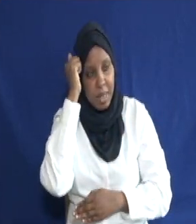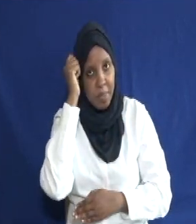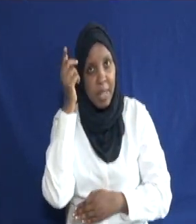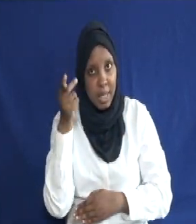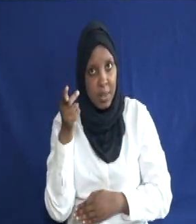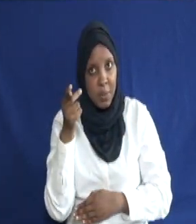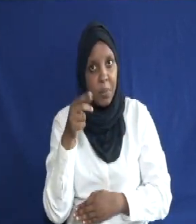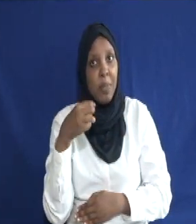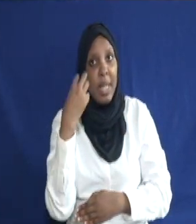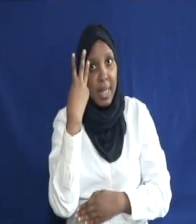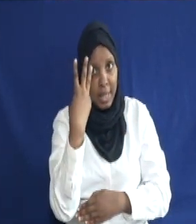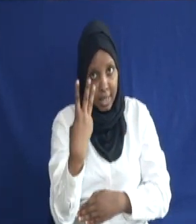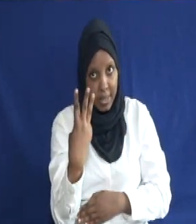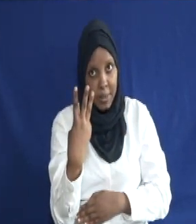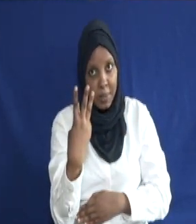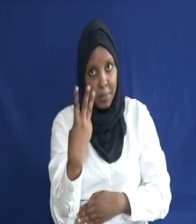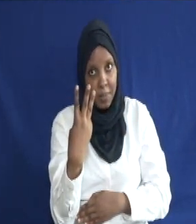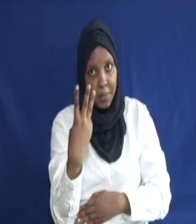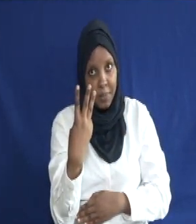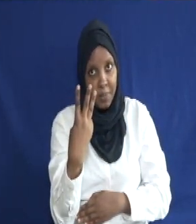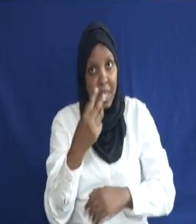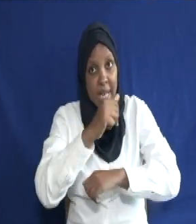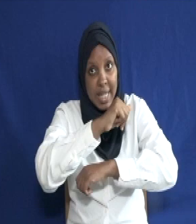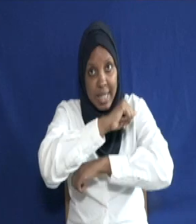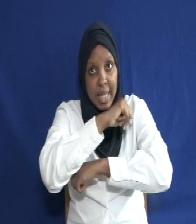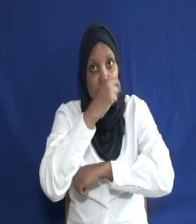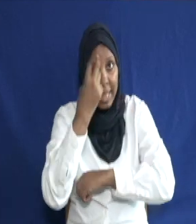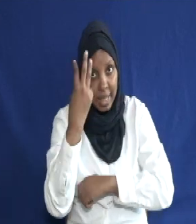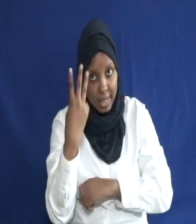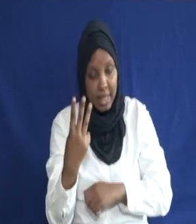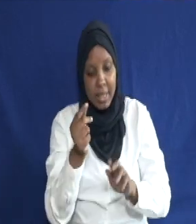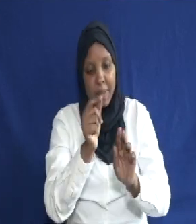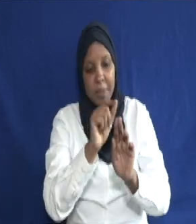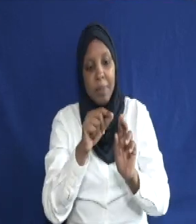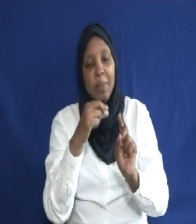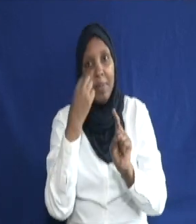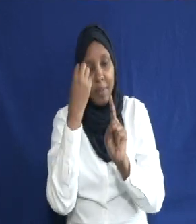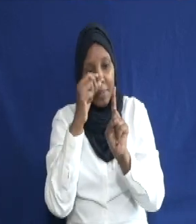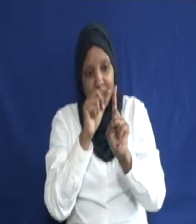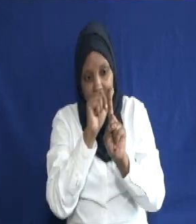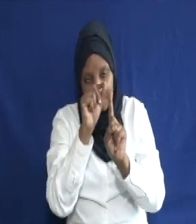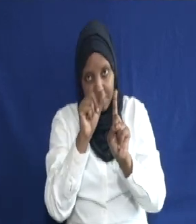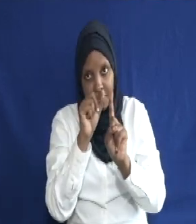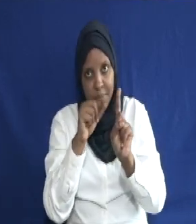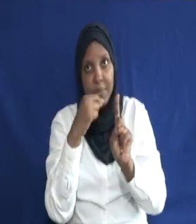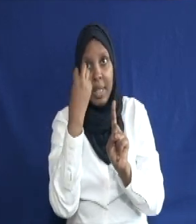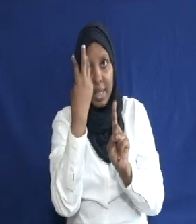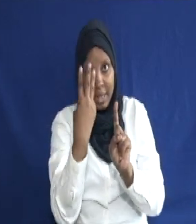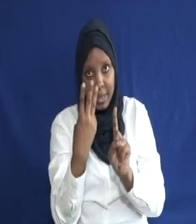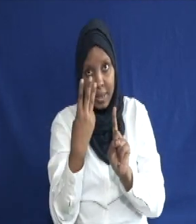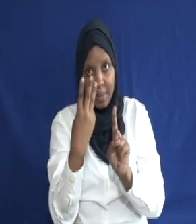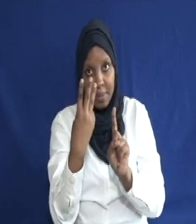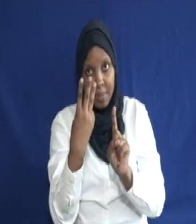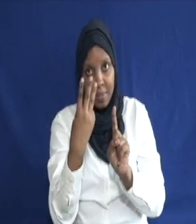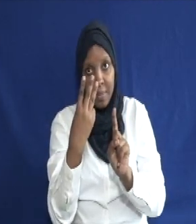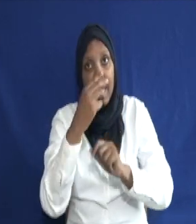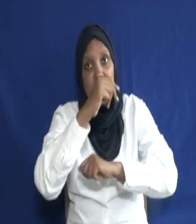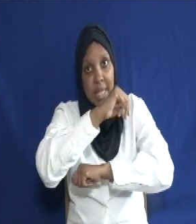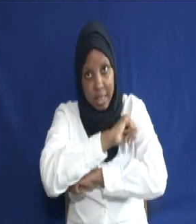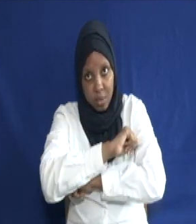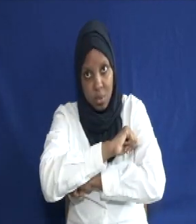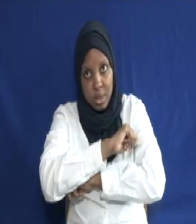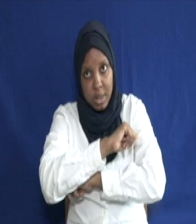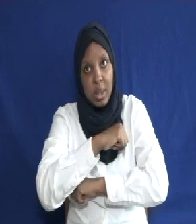now, we are in the table of cube, and it's not a square. If it is cube, it means we have